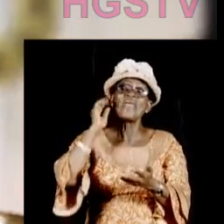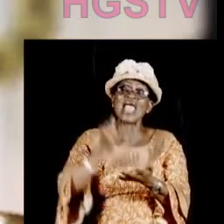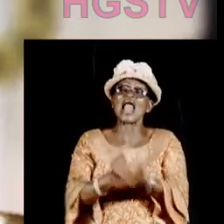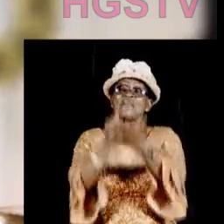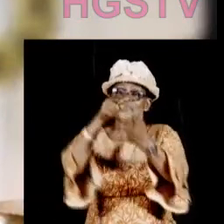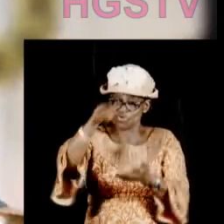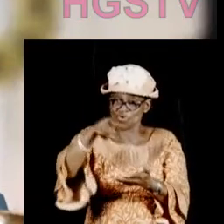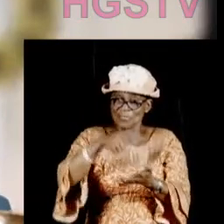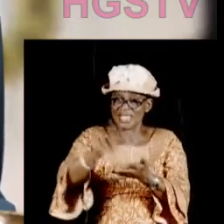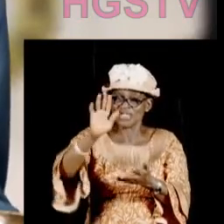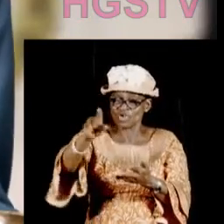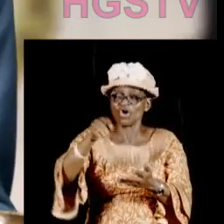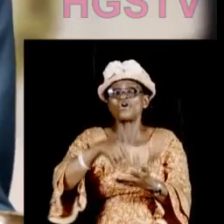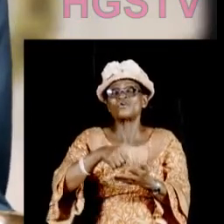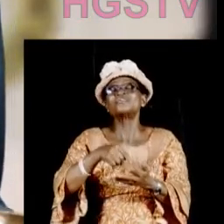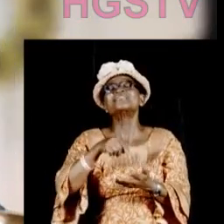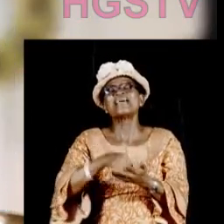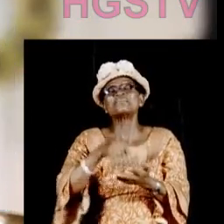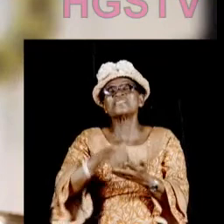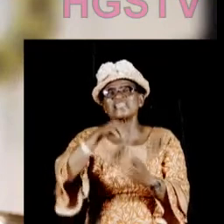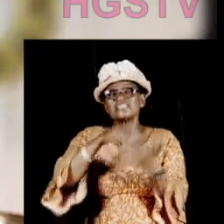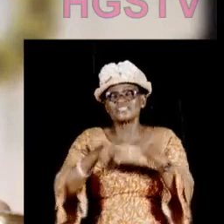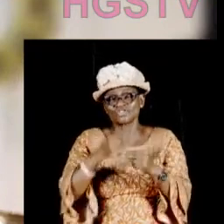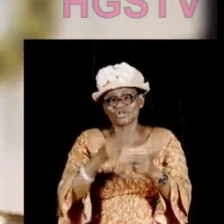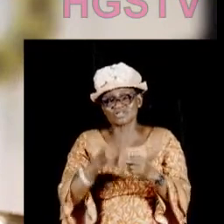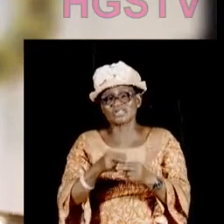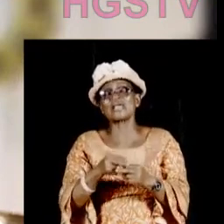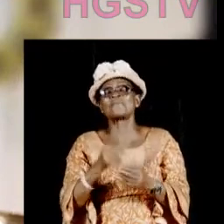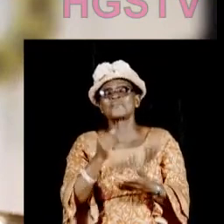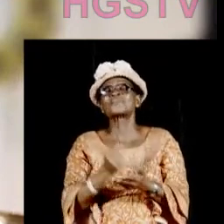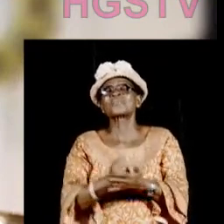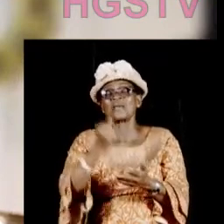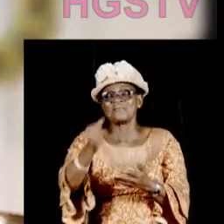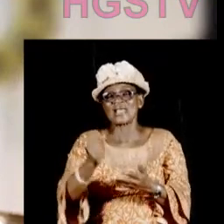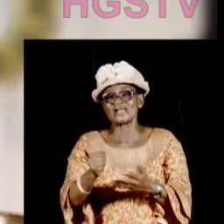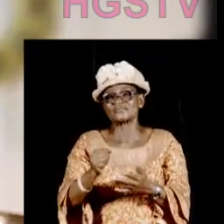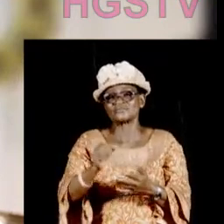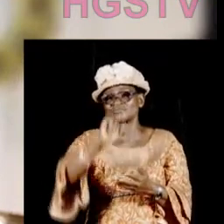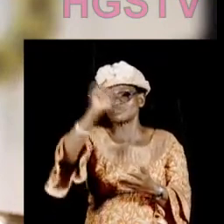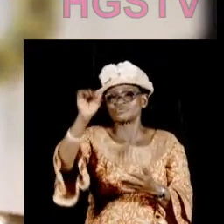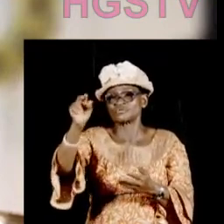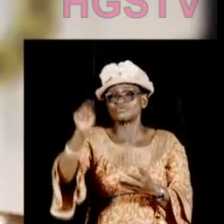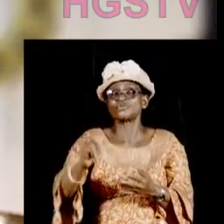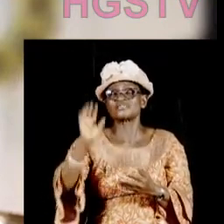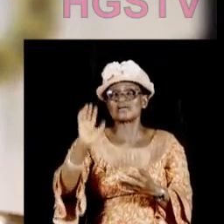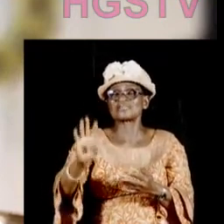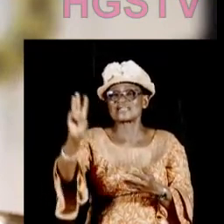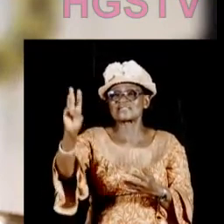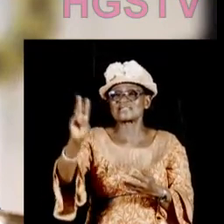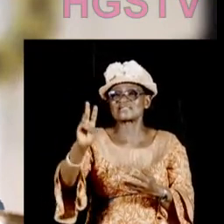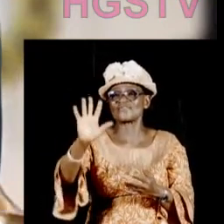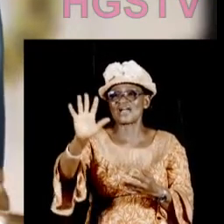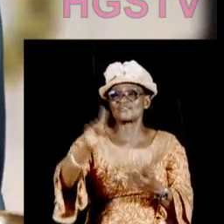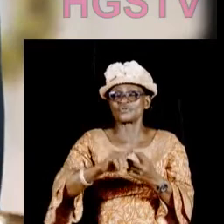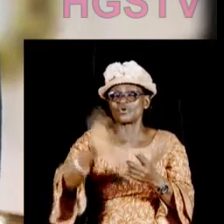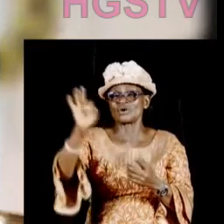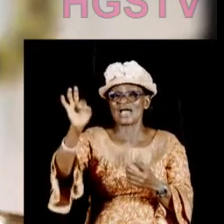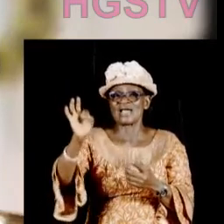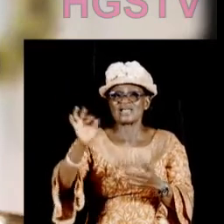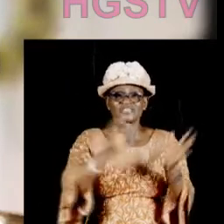Amen. When you go to John chapter 6, beginning to 5 to 9, John 6, 5 to 9, Jesus was